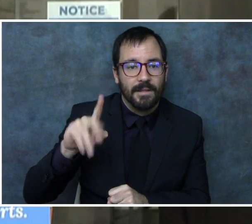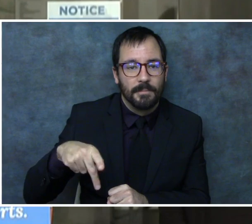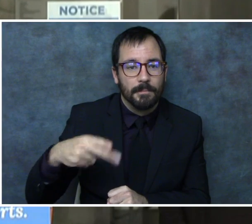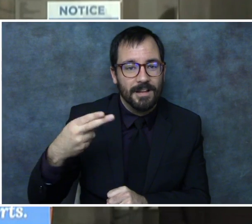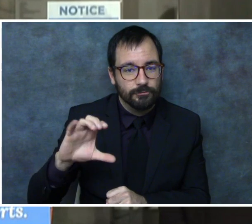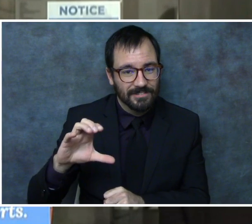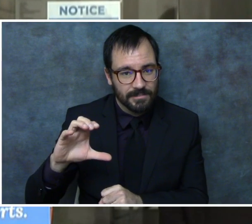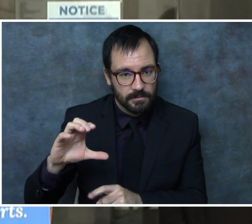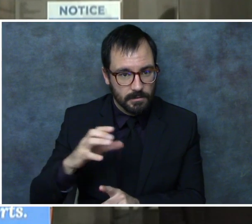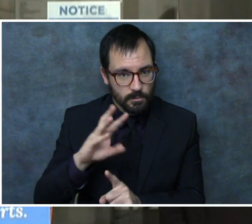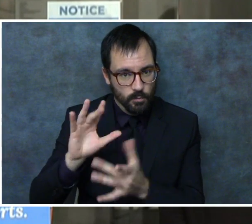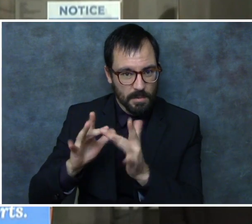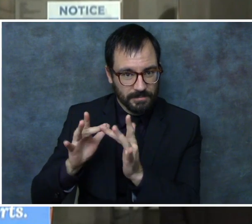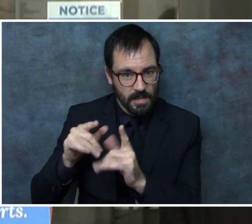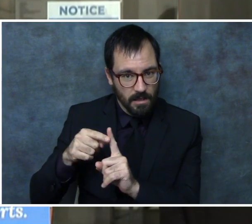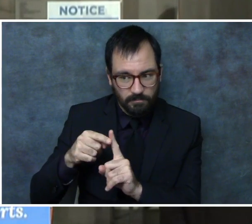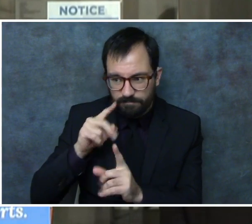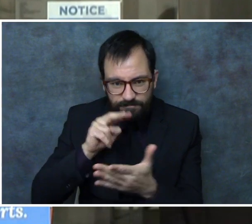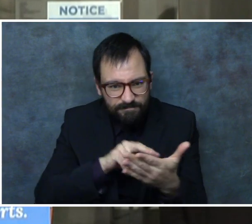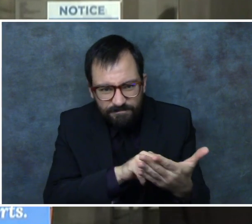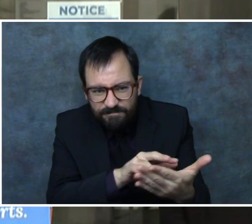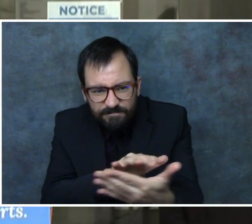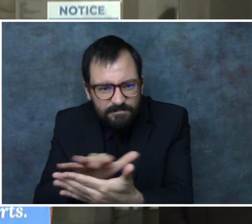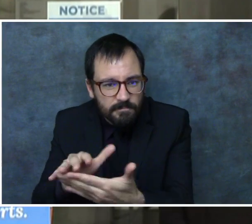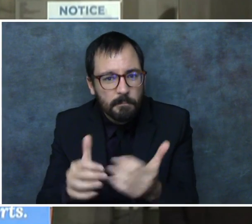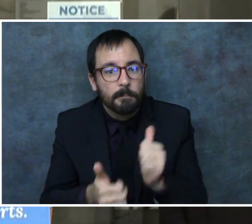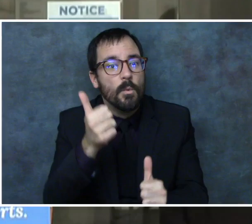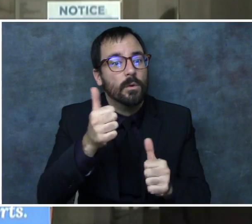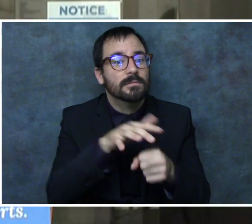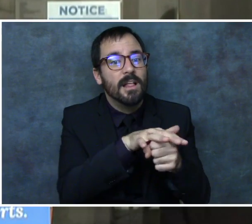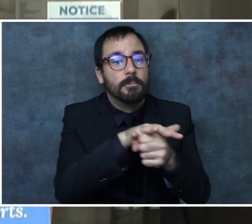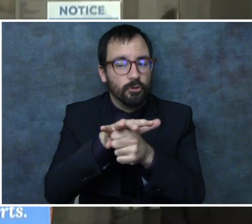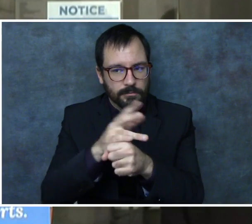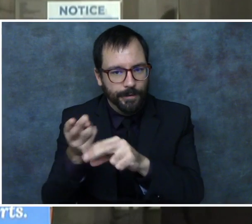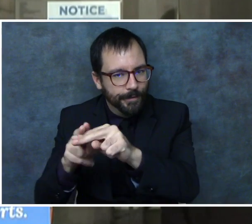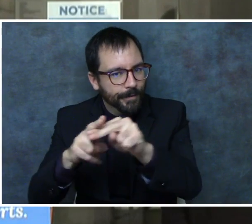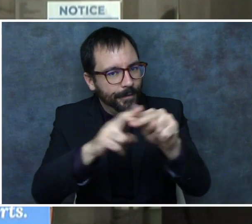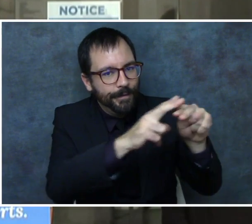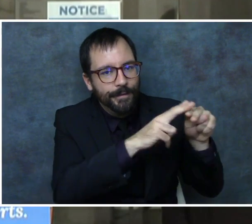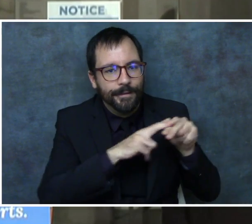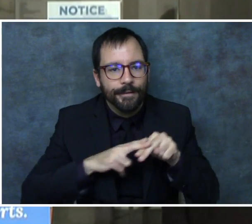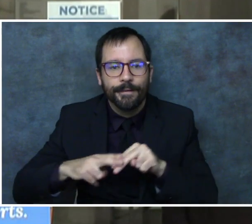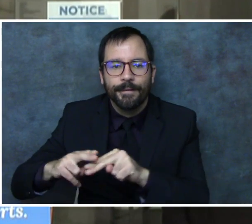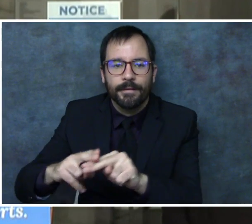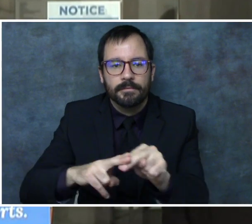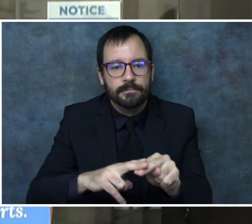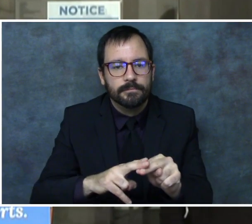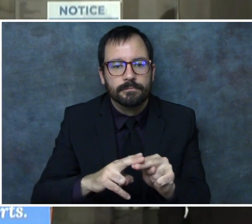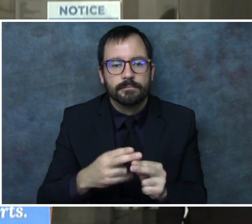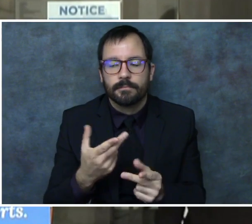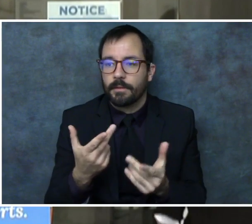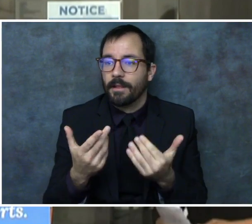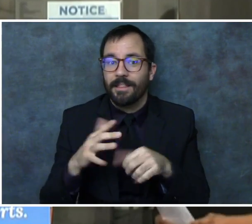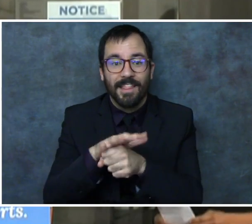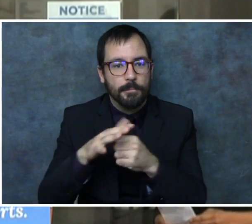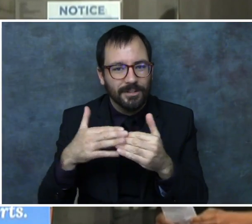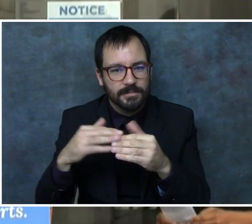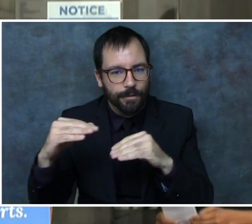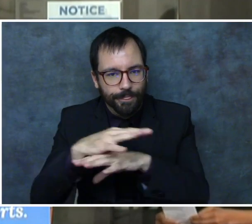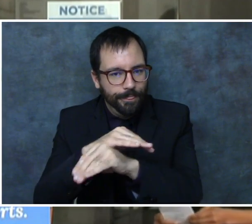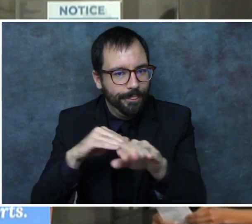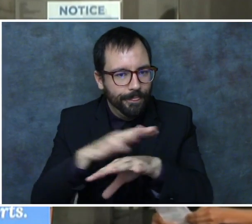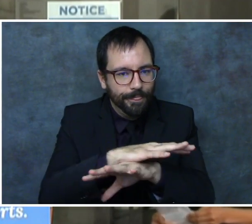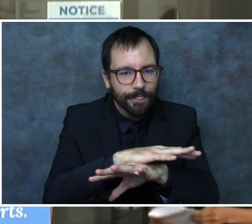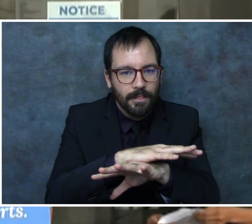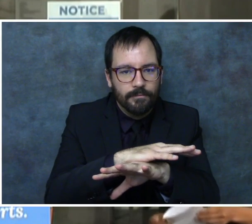know the neighborhoods, which are spread across the city. We also know the age range, which is really under 29, is where we see